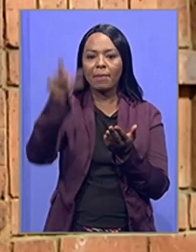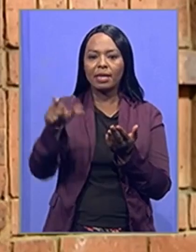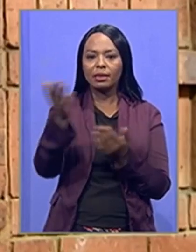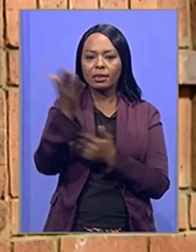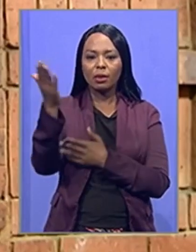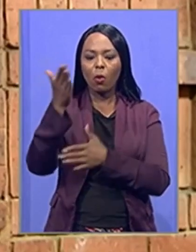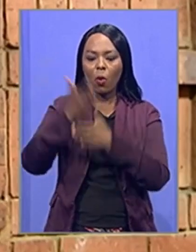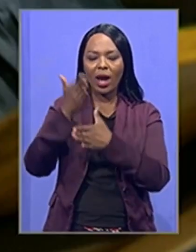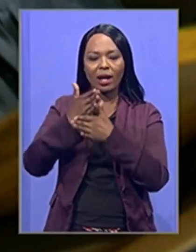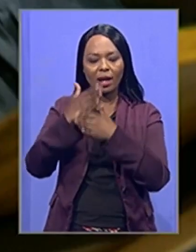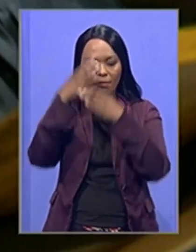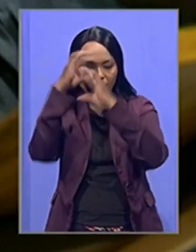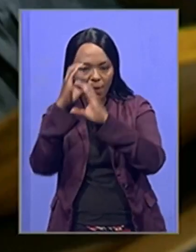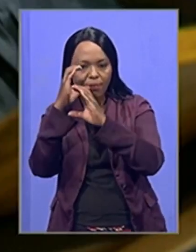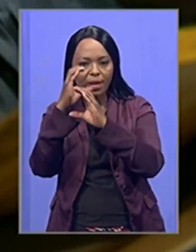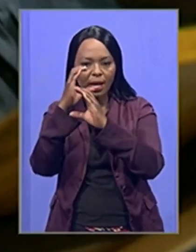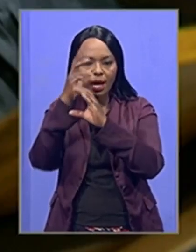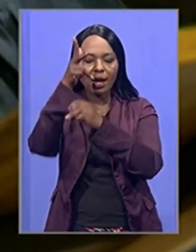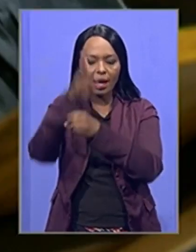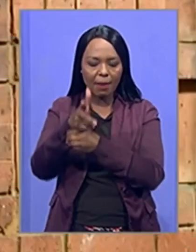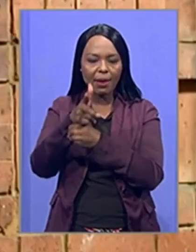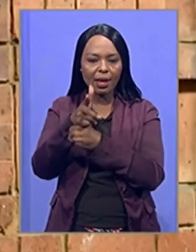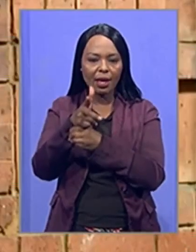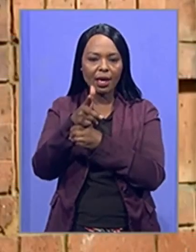can that camera.